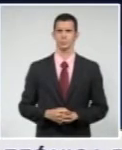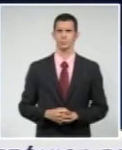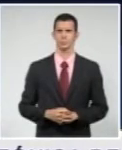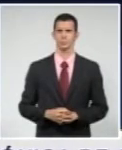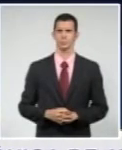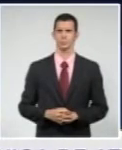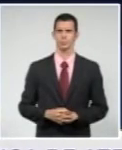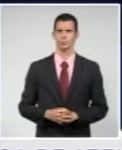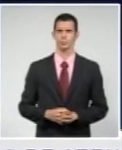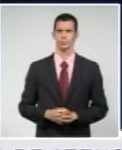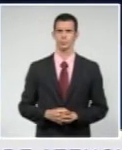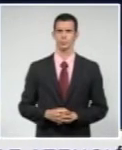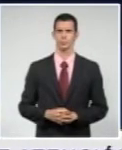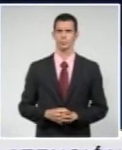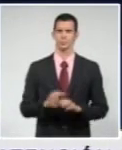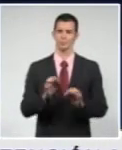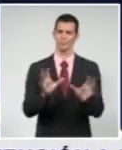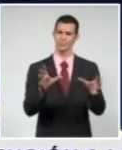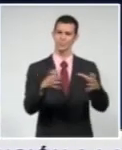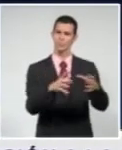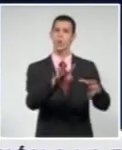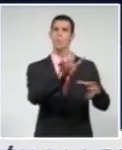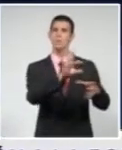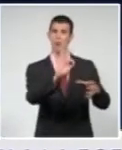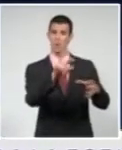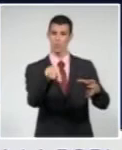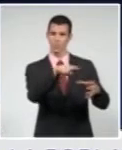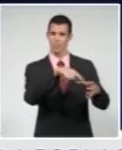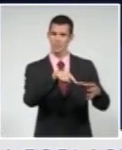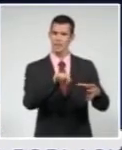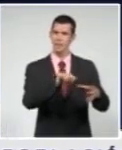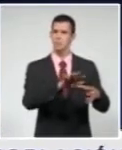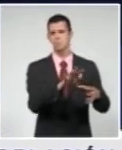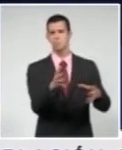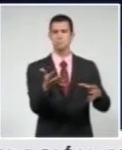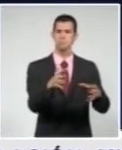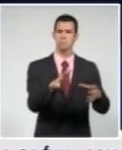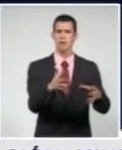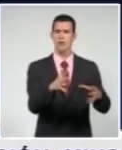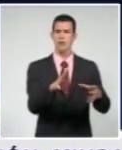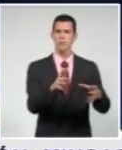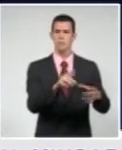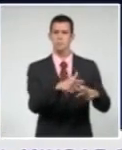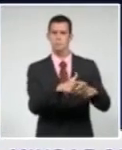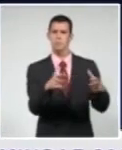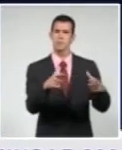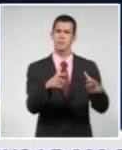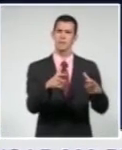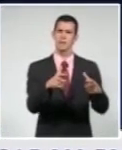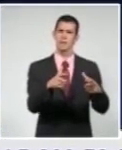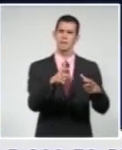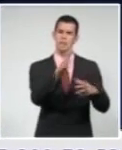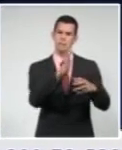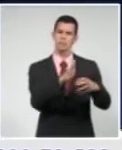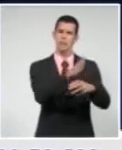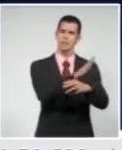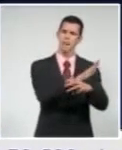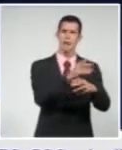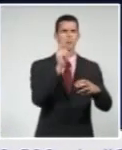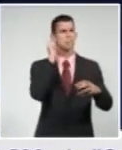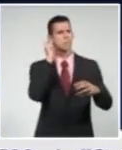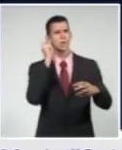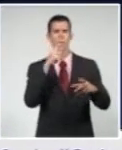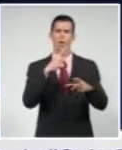representing 49.6% of all diagnosed cases on the island. As you can